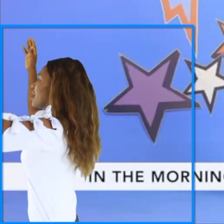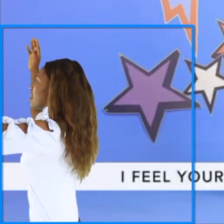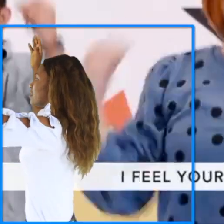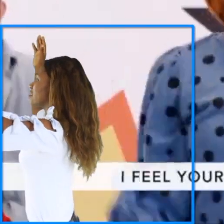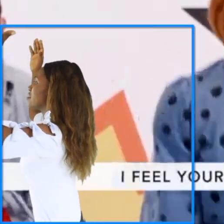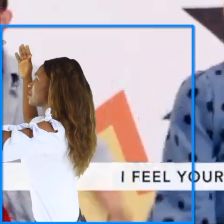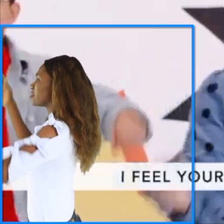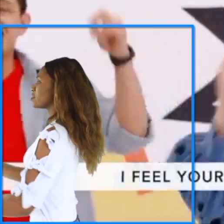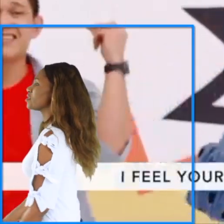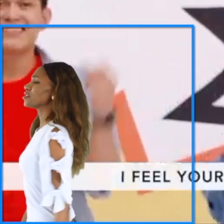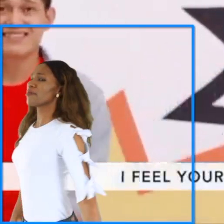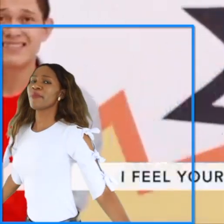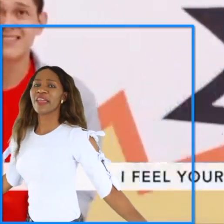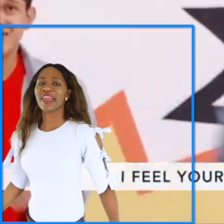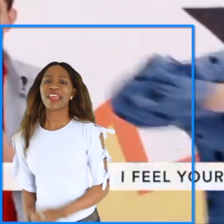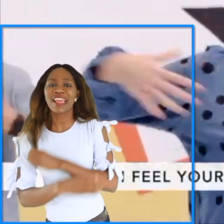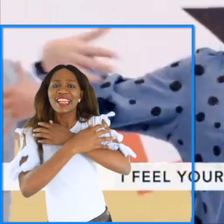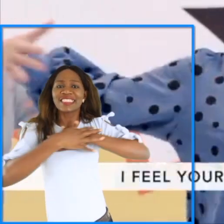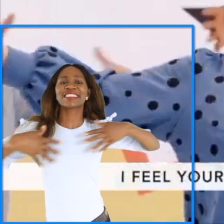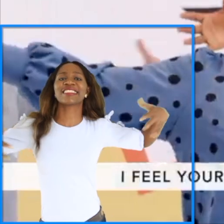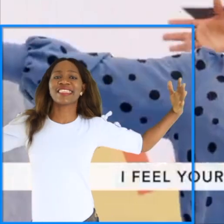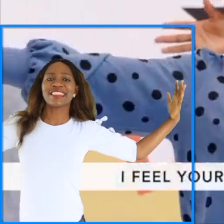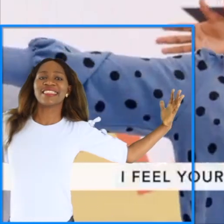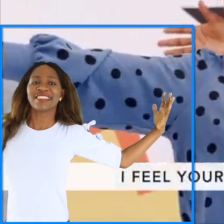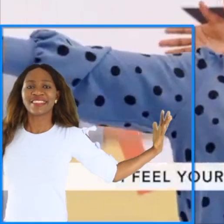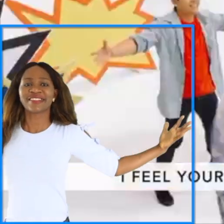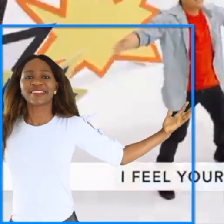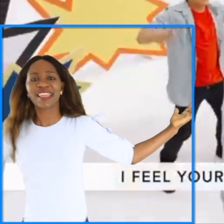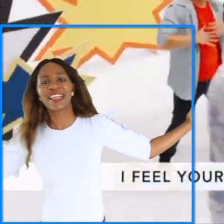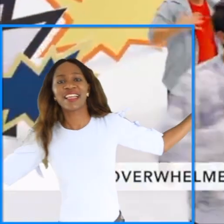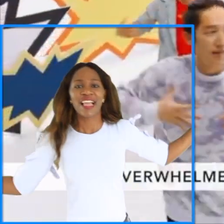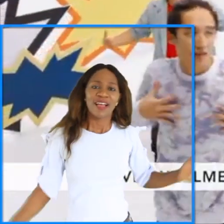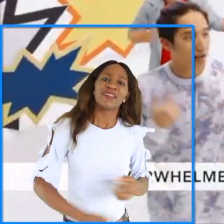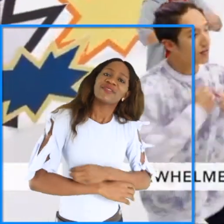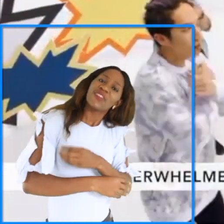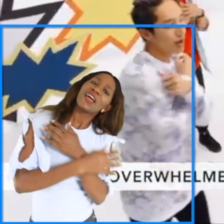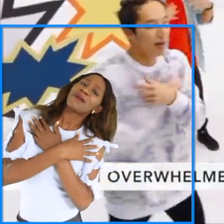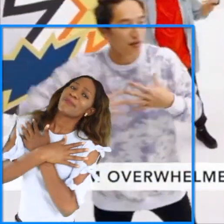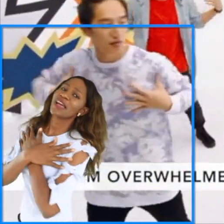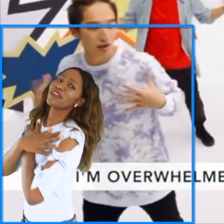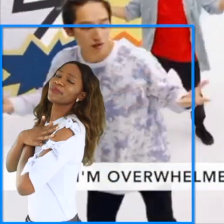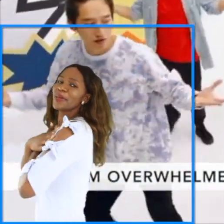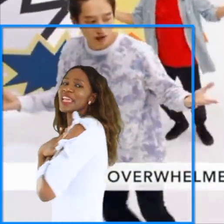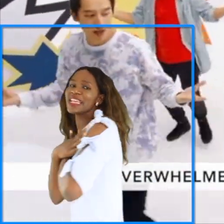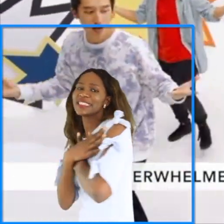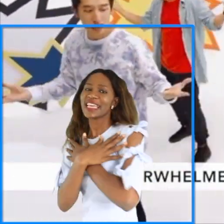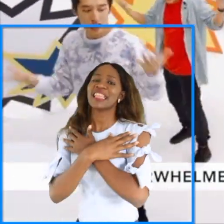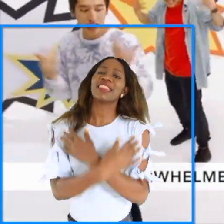I'm overwhelmed.